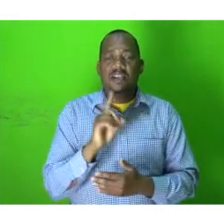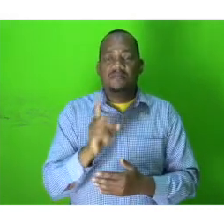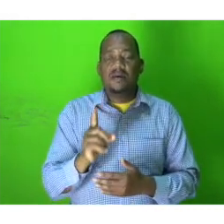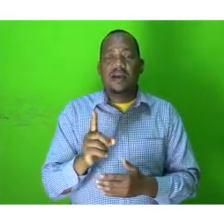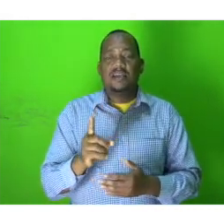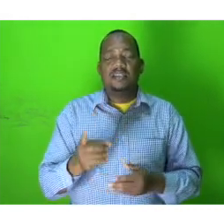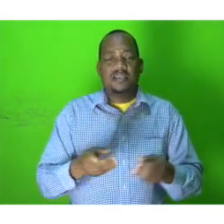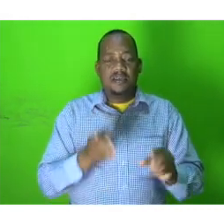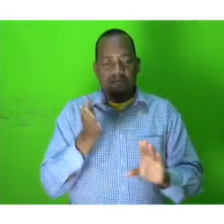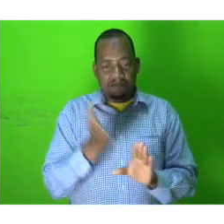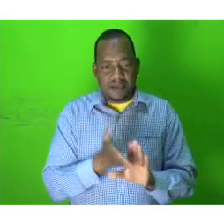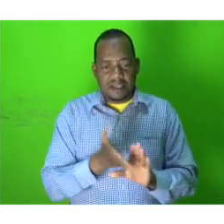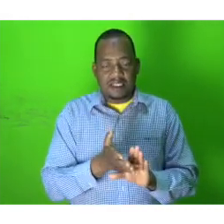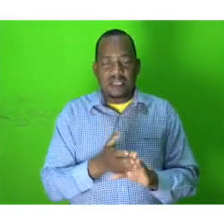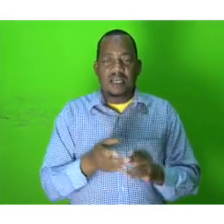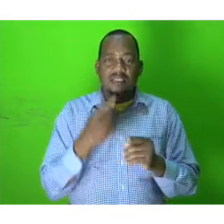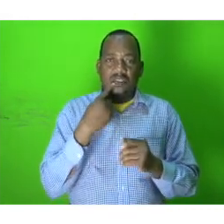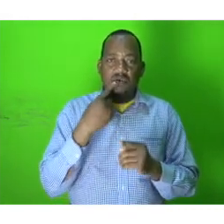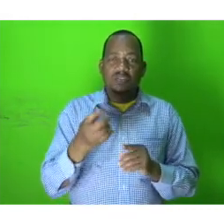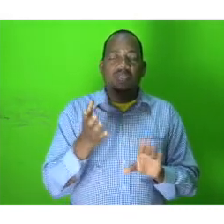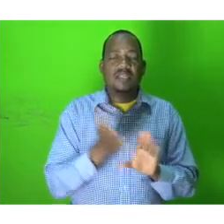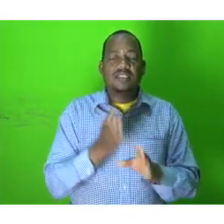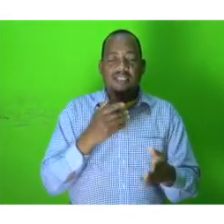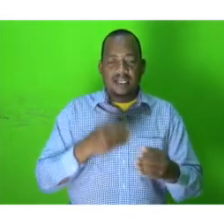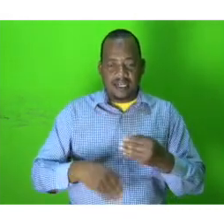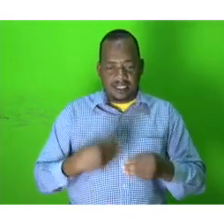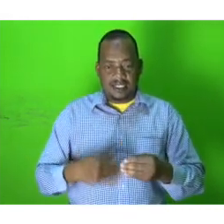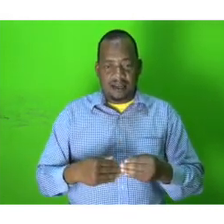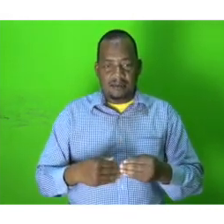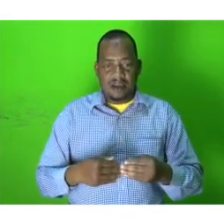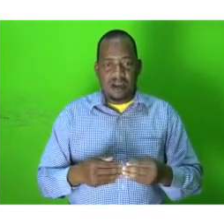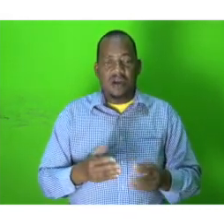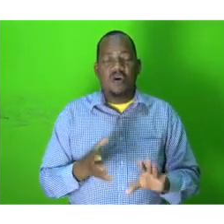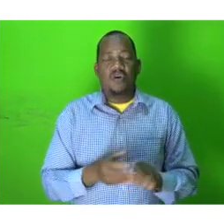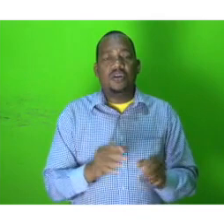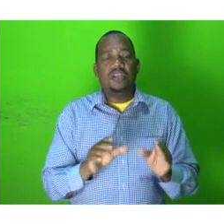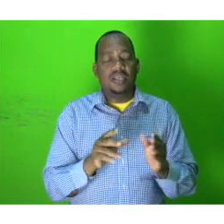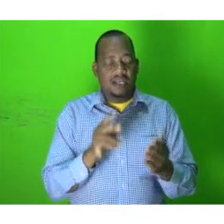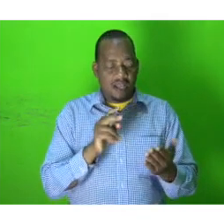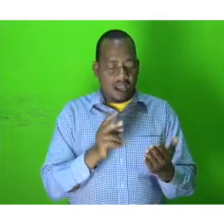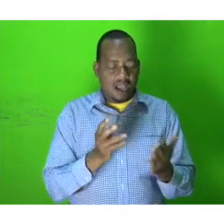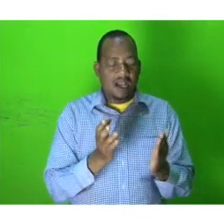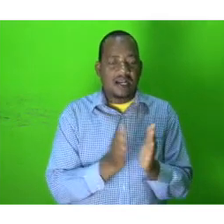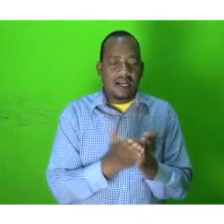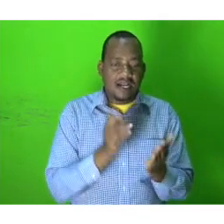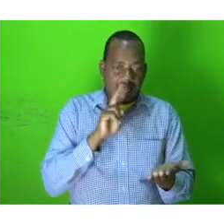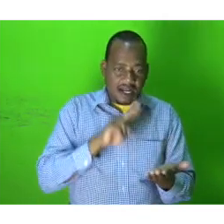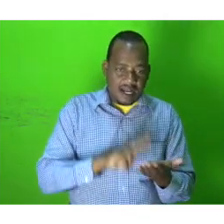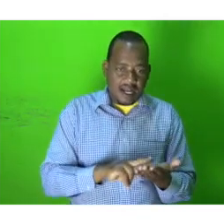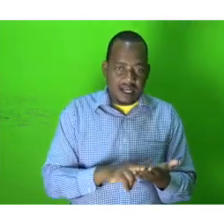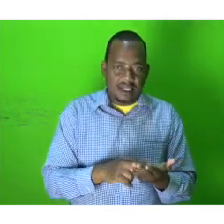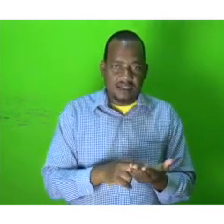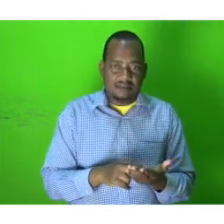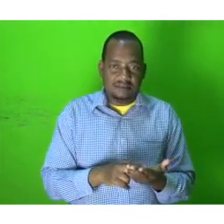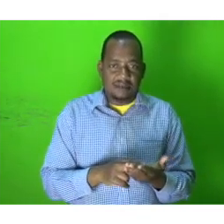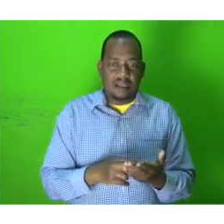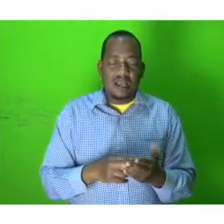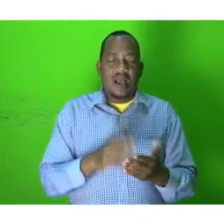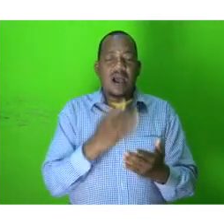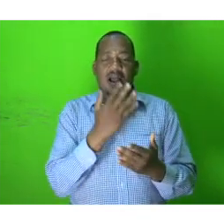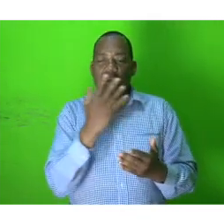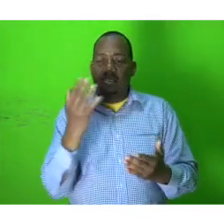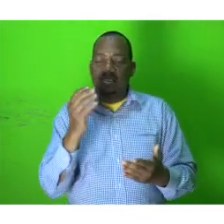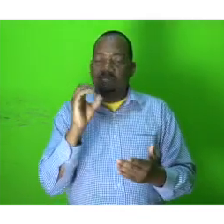the farmer's bank to you as a bank teller concerning her customer, hold current account known as